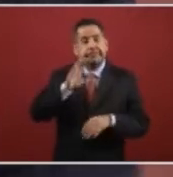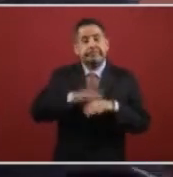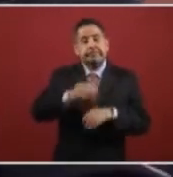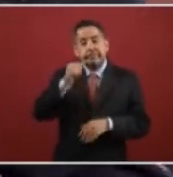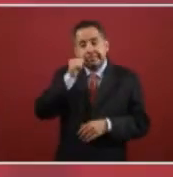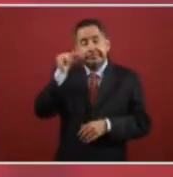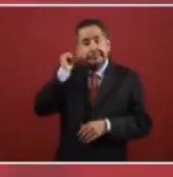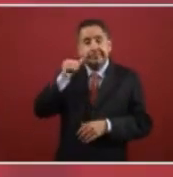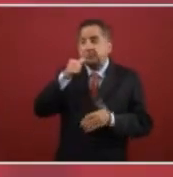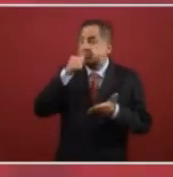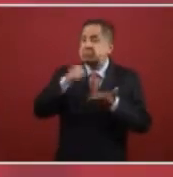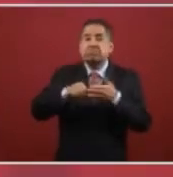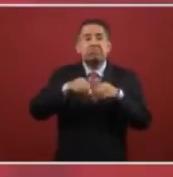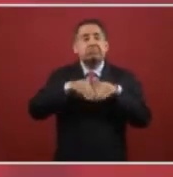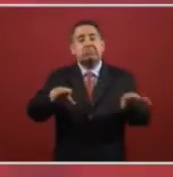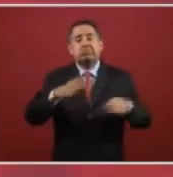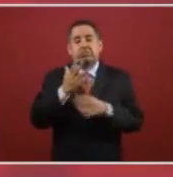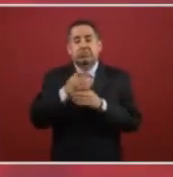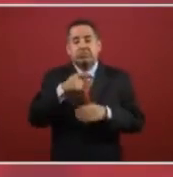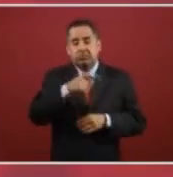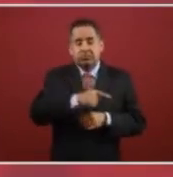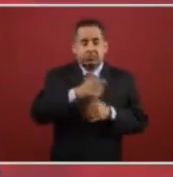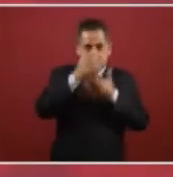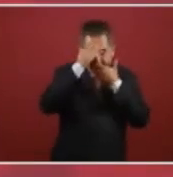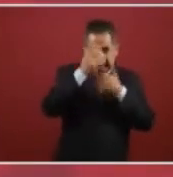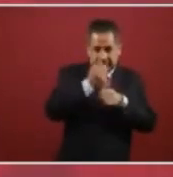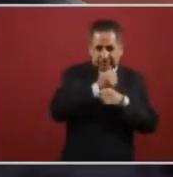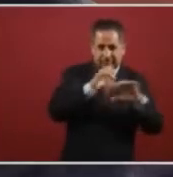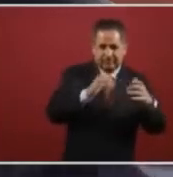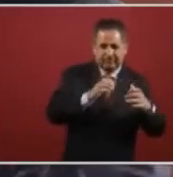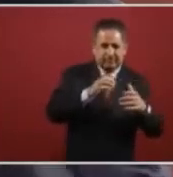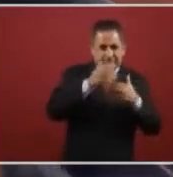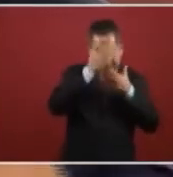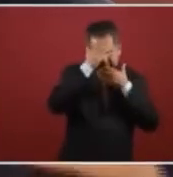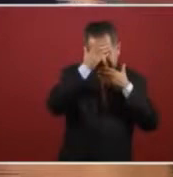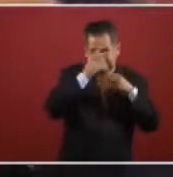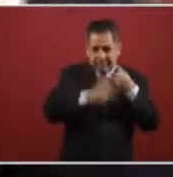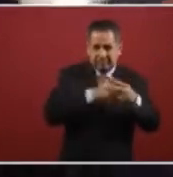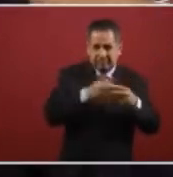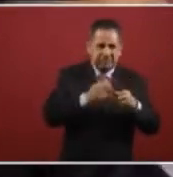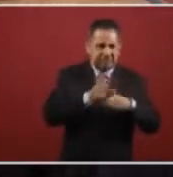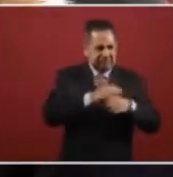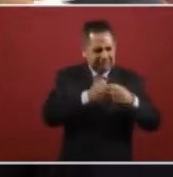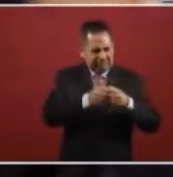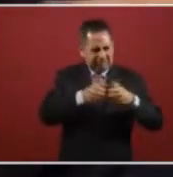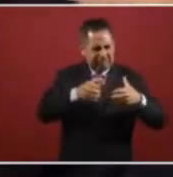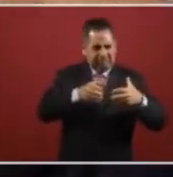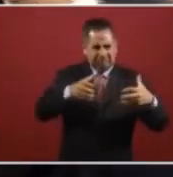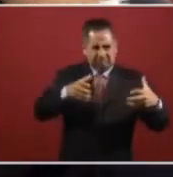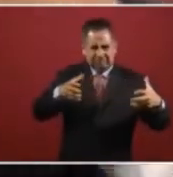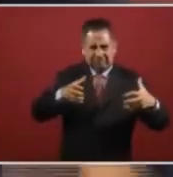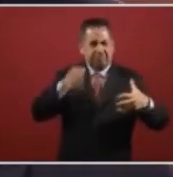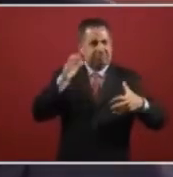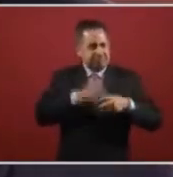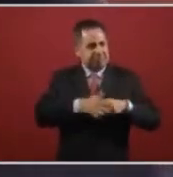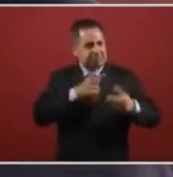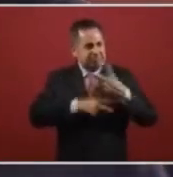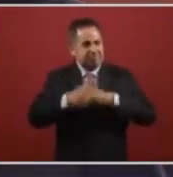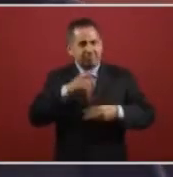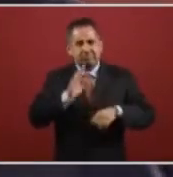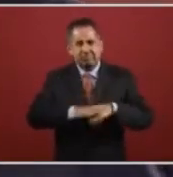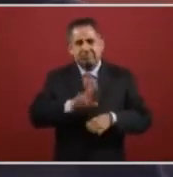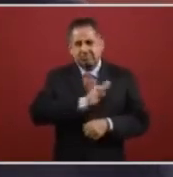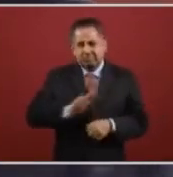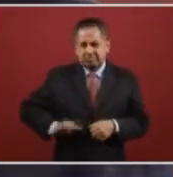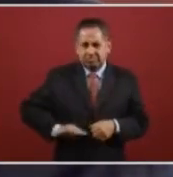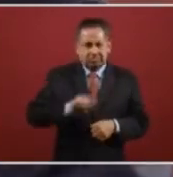And I will also take the opportunity to let you know, because they are saying that they're going to amplify